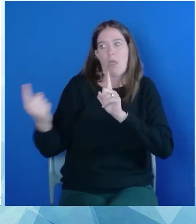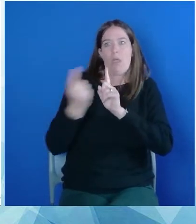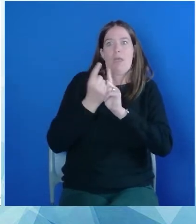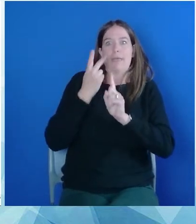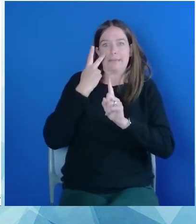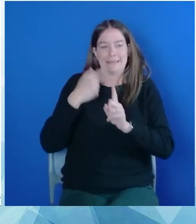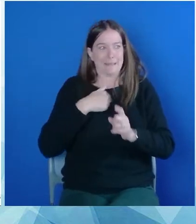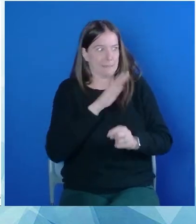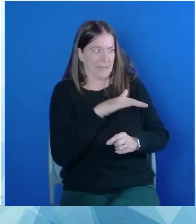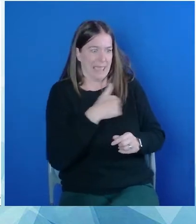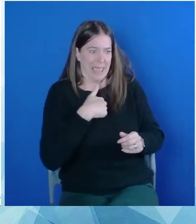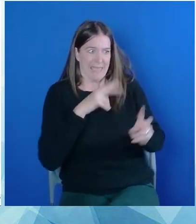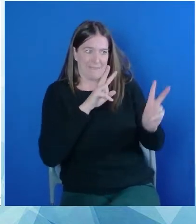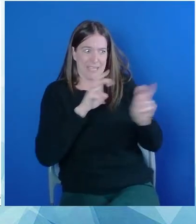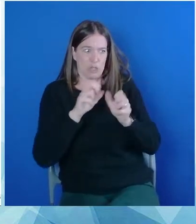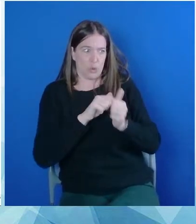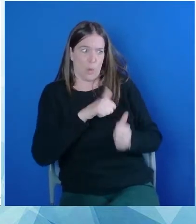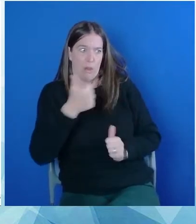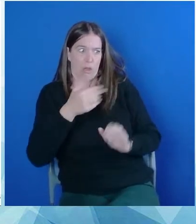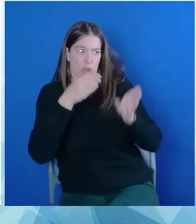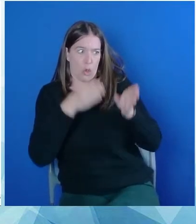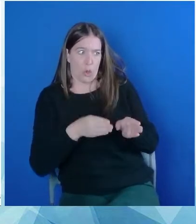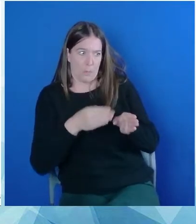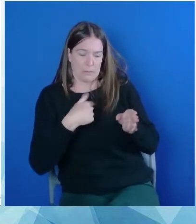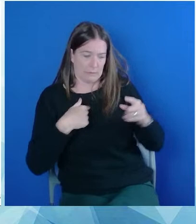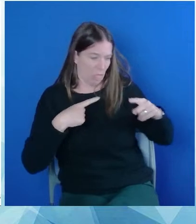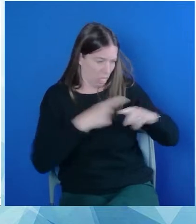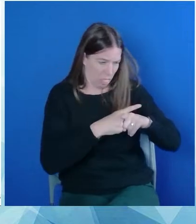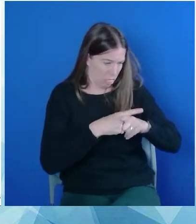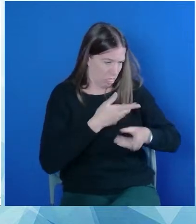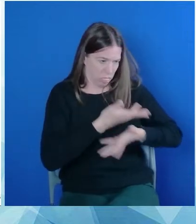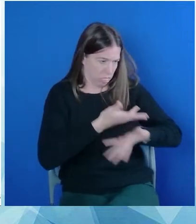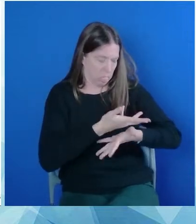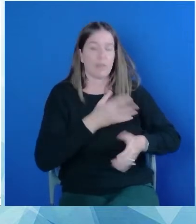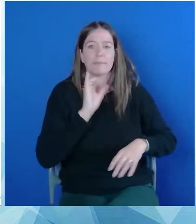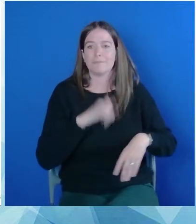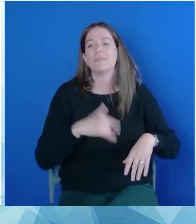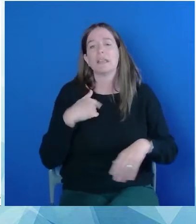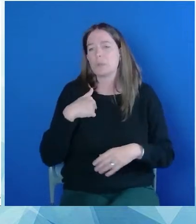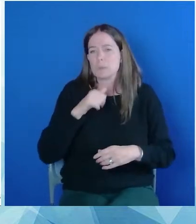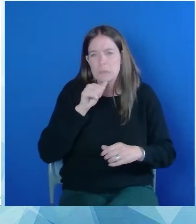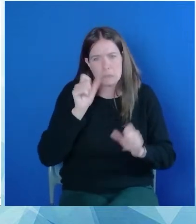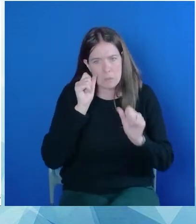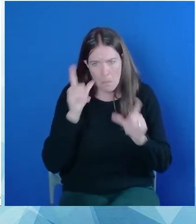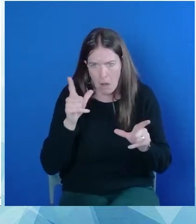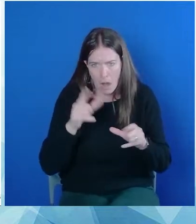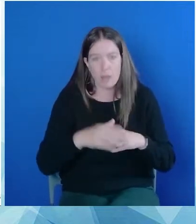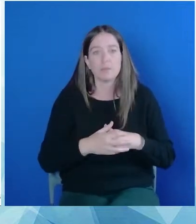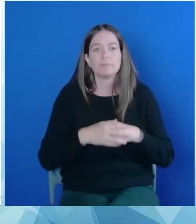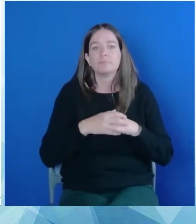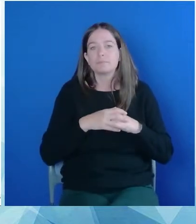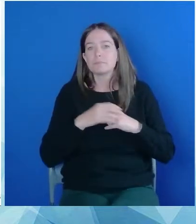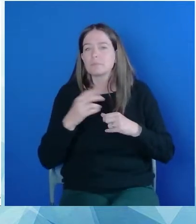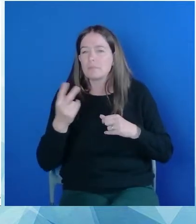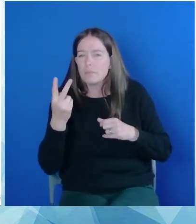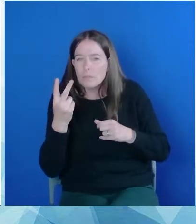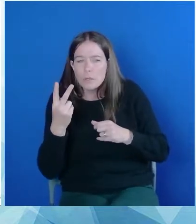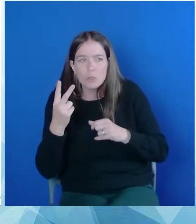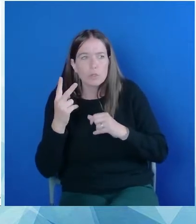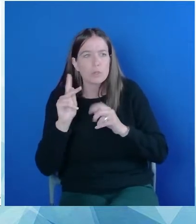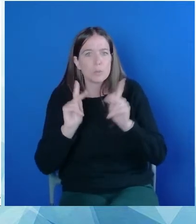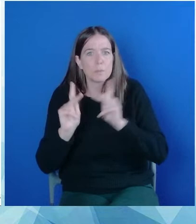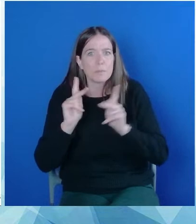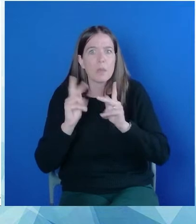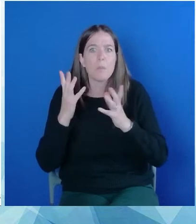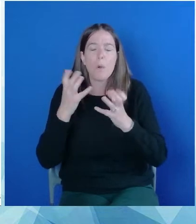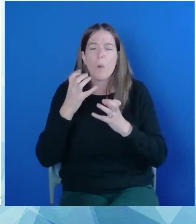wasn't terribly surprising at all. 3 of those individuals wanted to hear more about the formal complaint process